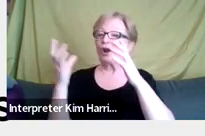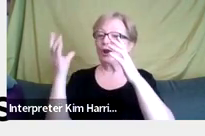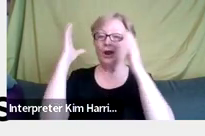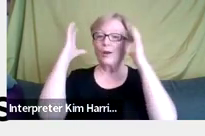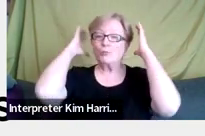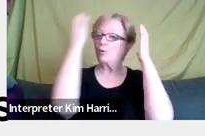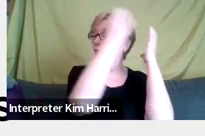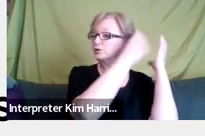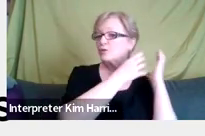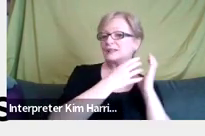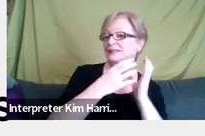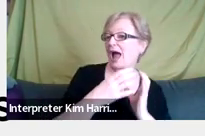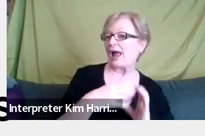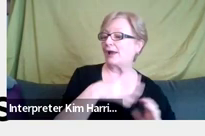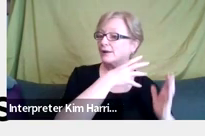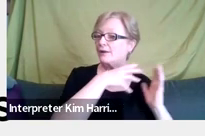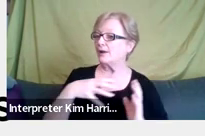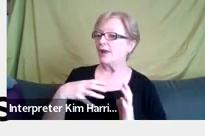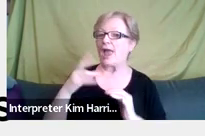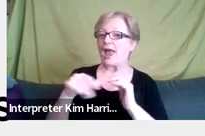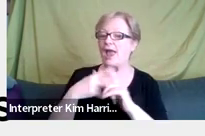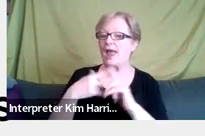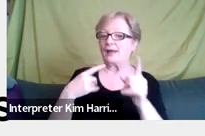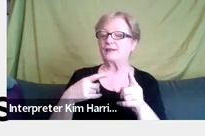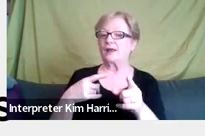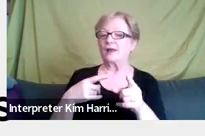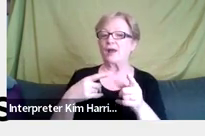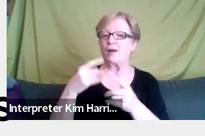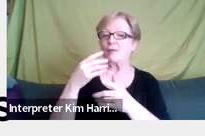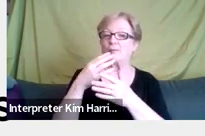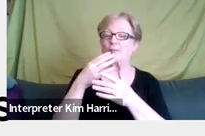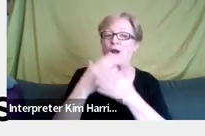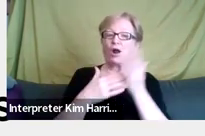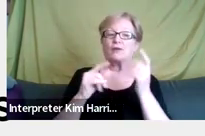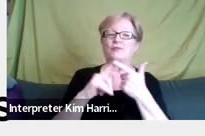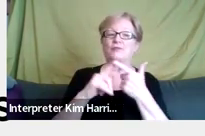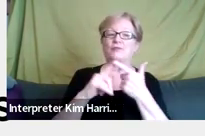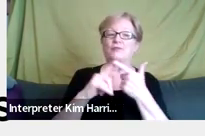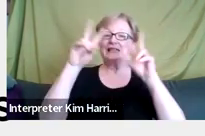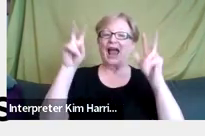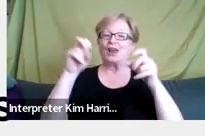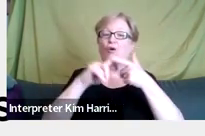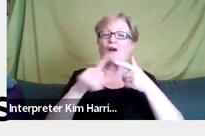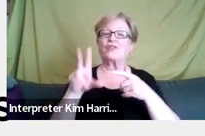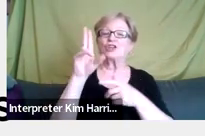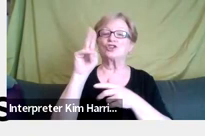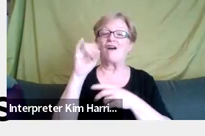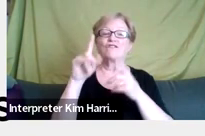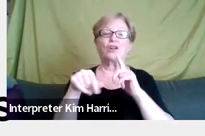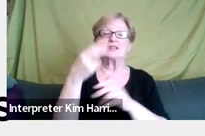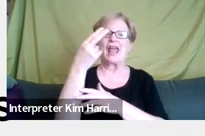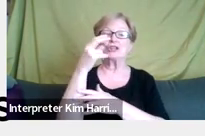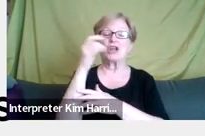The title of the novel is kind of midway through her body. Again, the title, Haven,